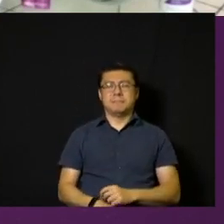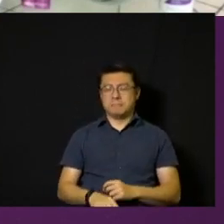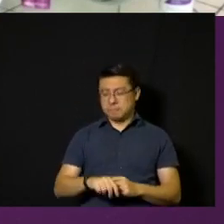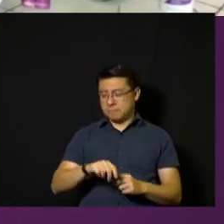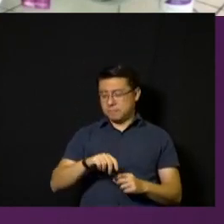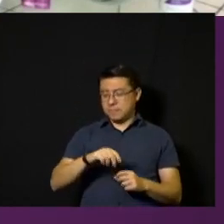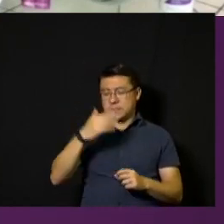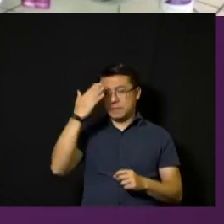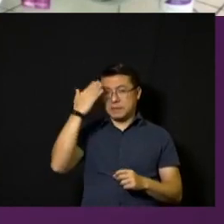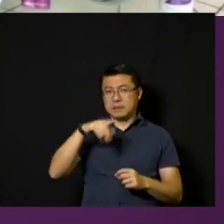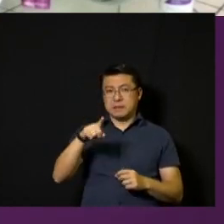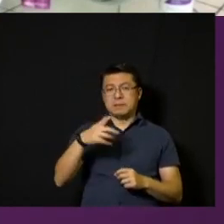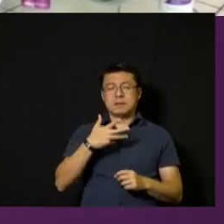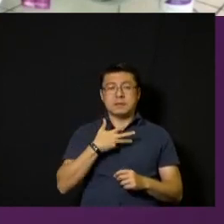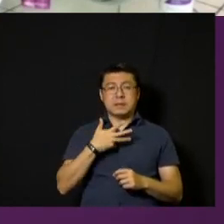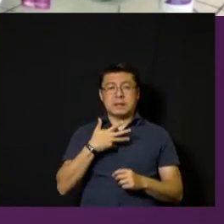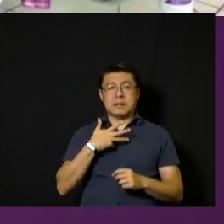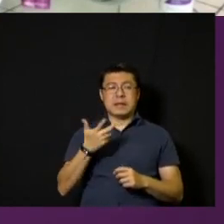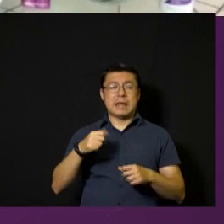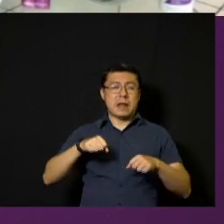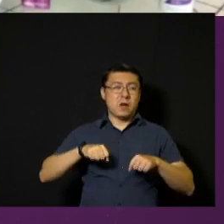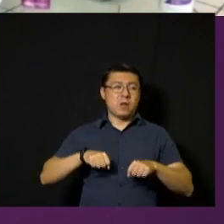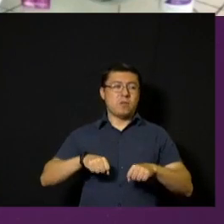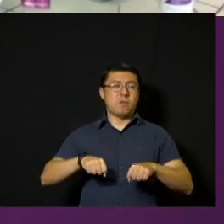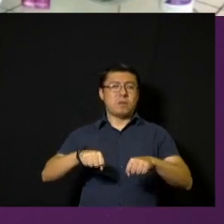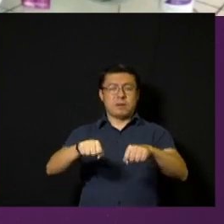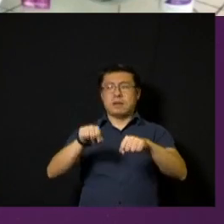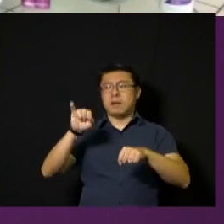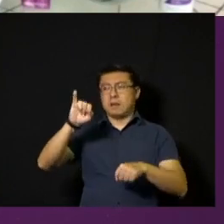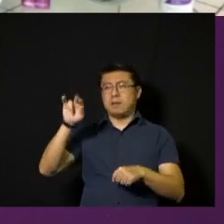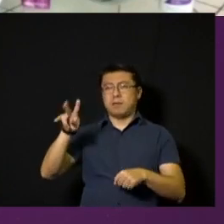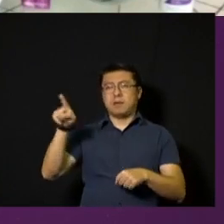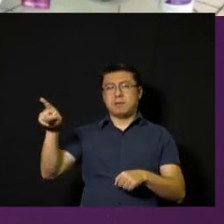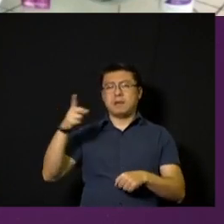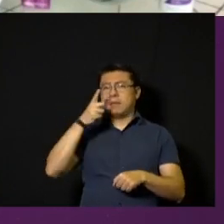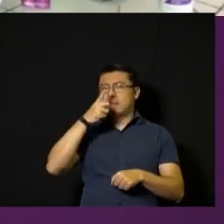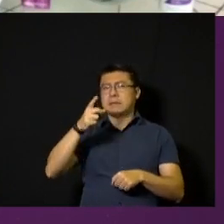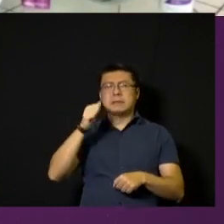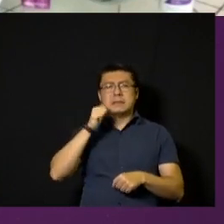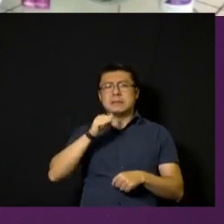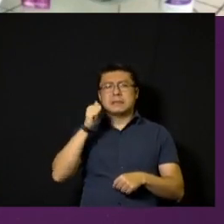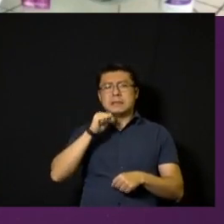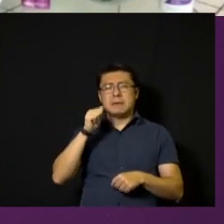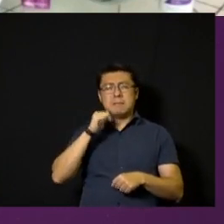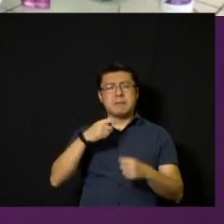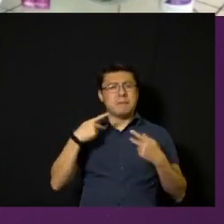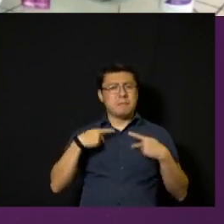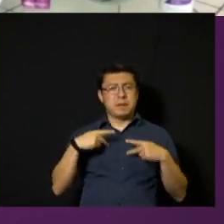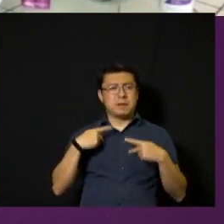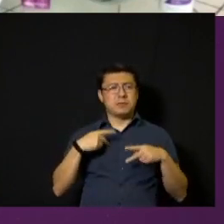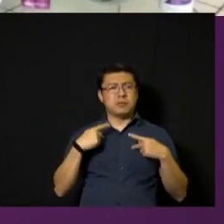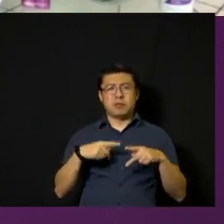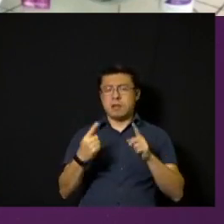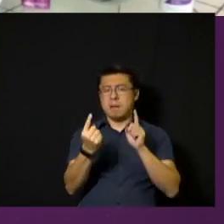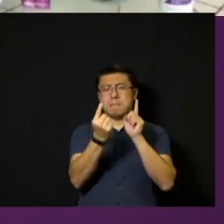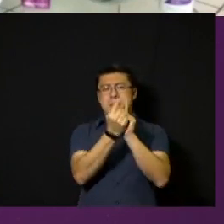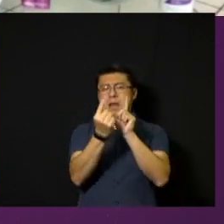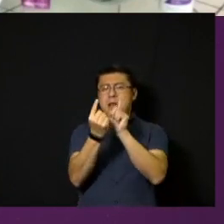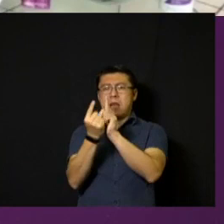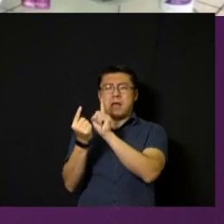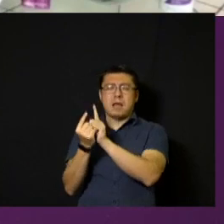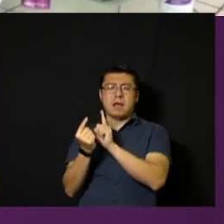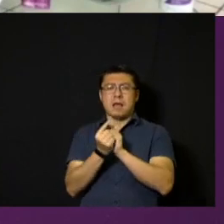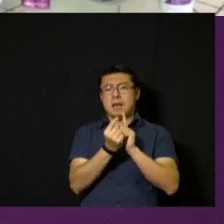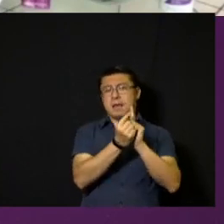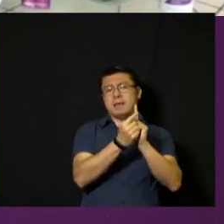was selling these big aisles in commercial place. He bet on people, talking to